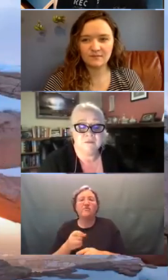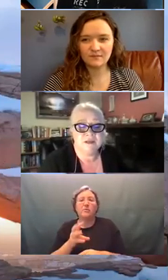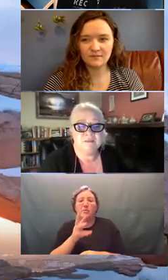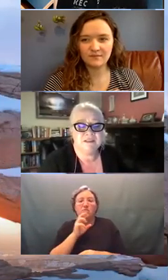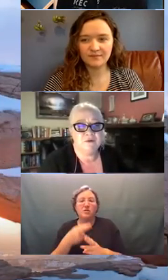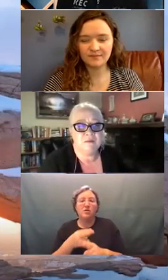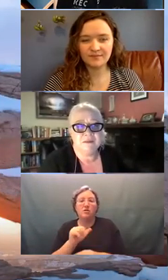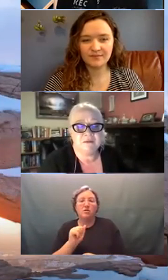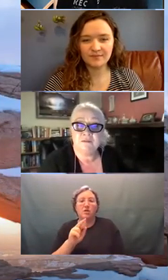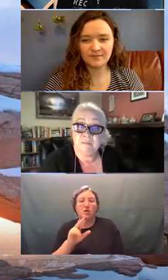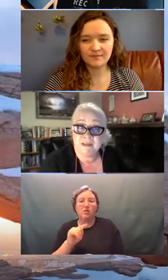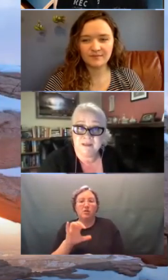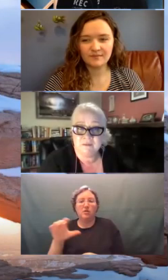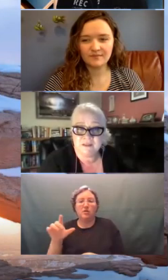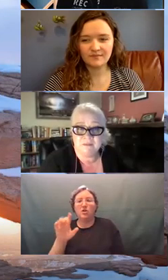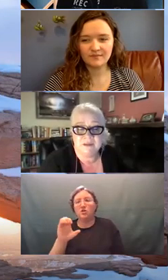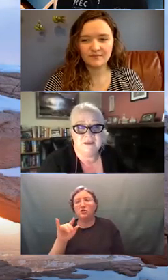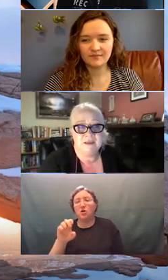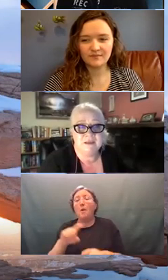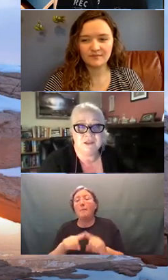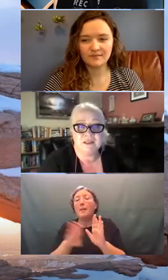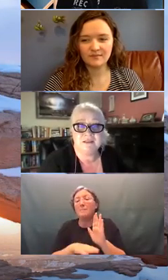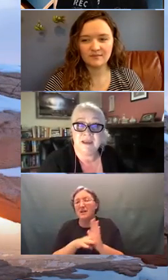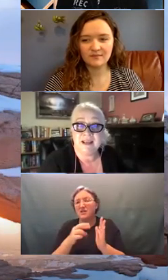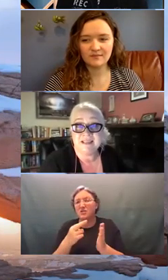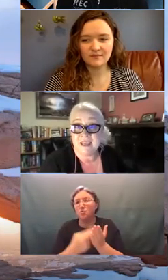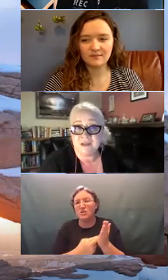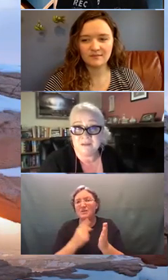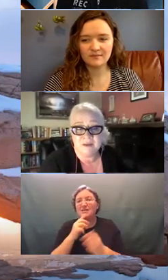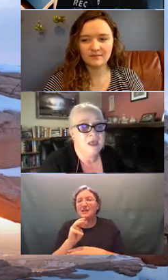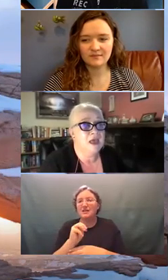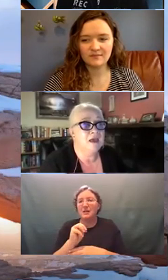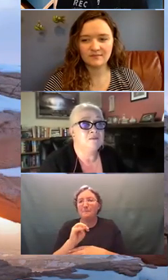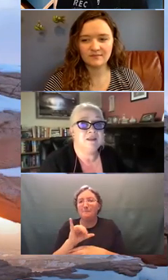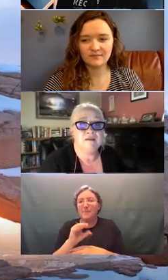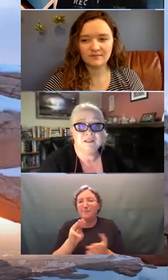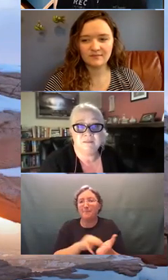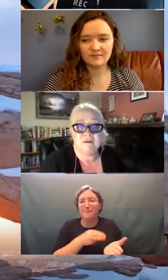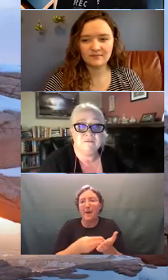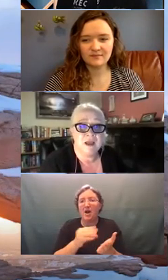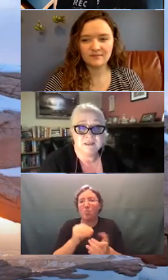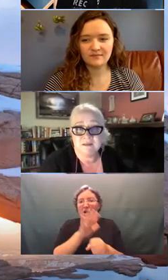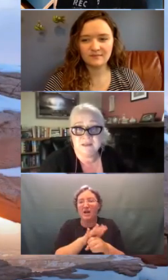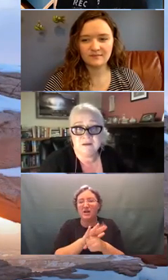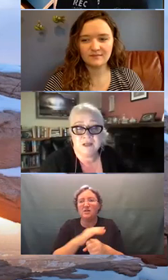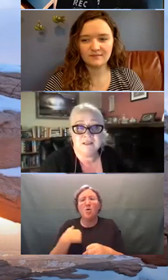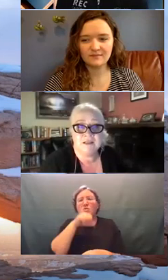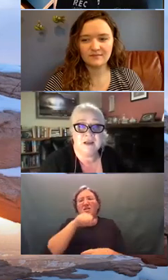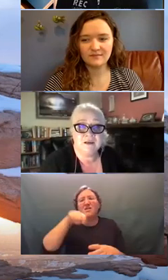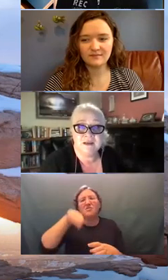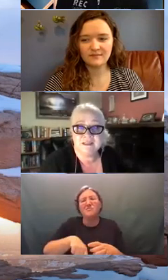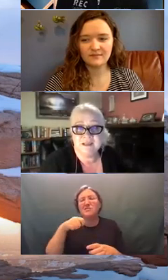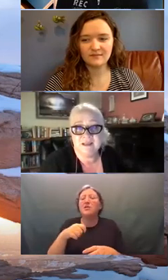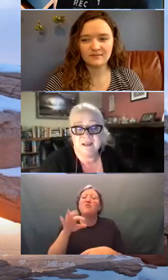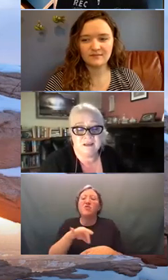of different recipes for it, but the most basic recipe is just mayonnaise and ketchup. And we love to dip our fries and tater tots and